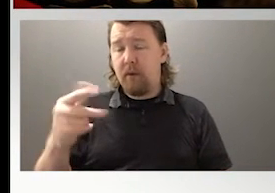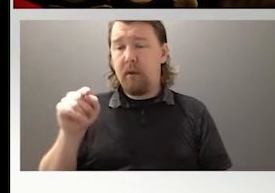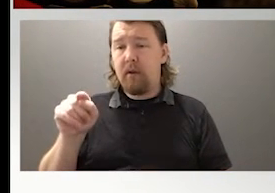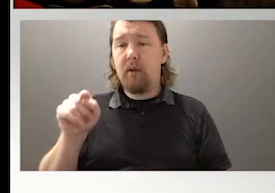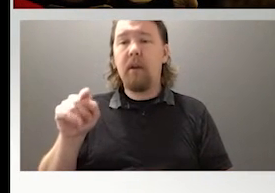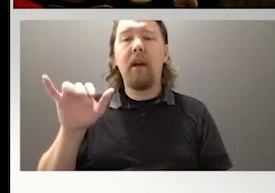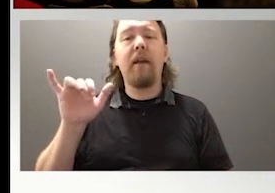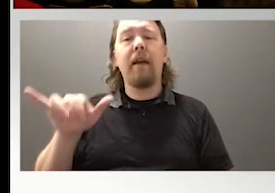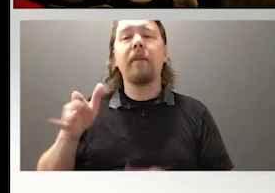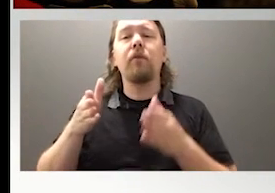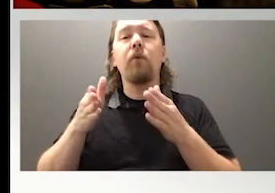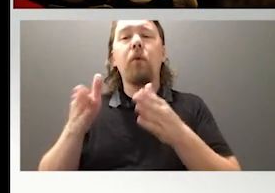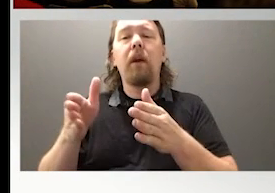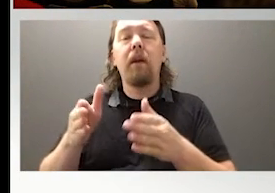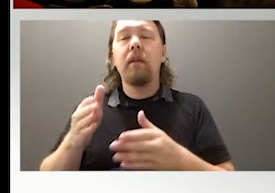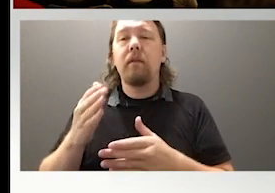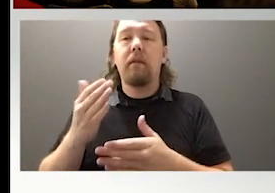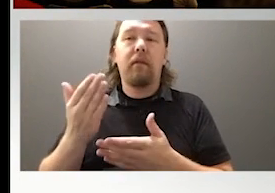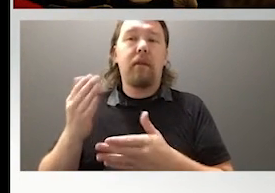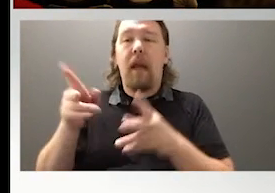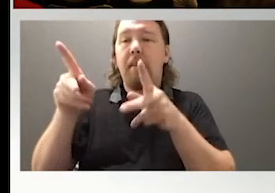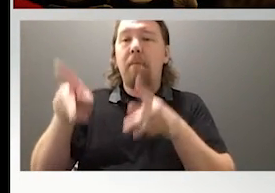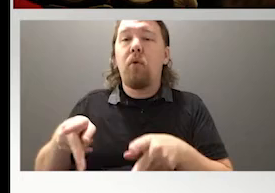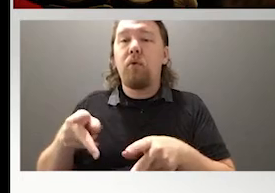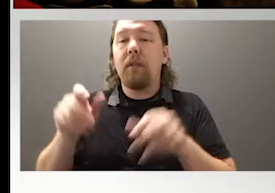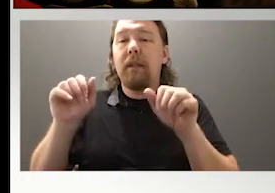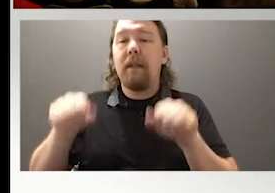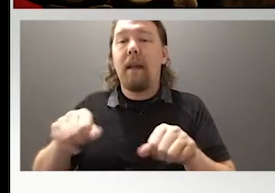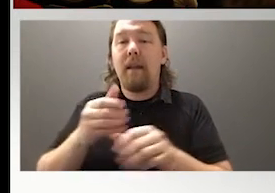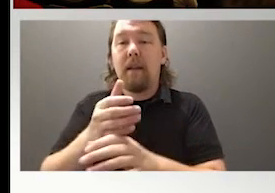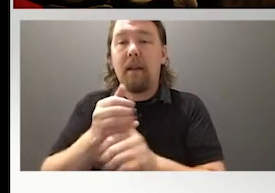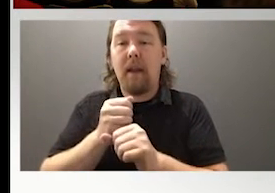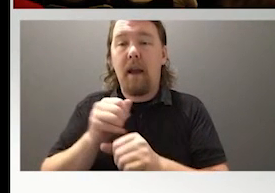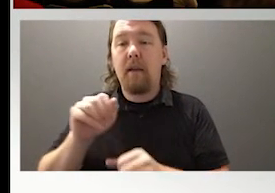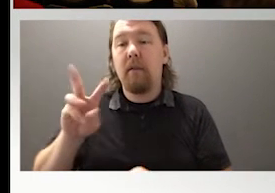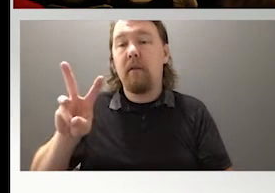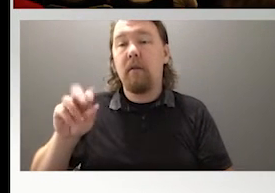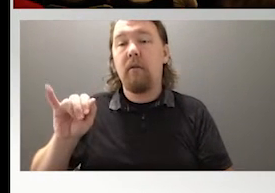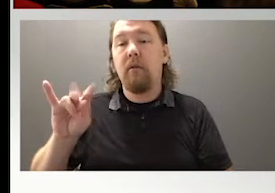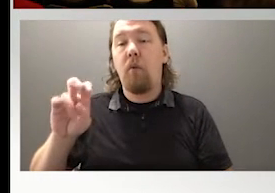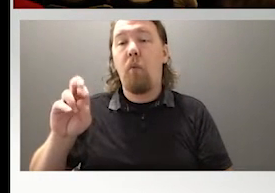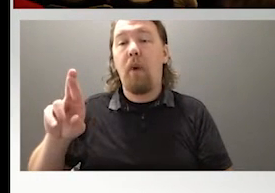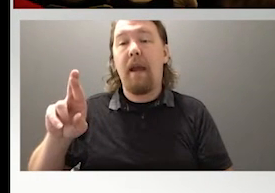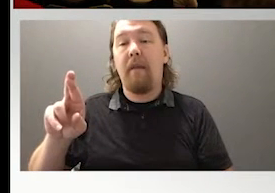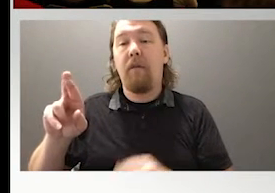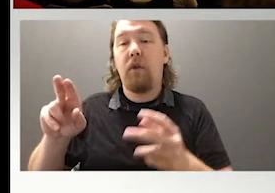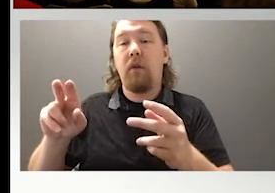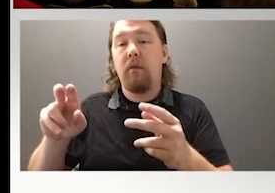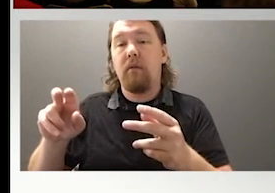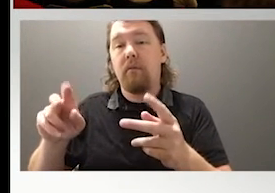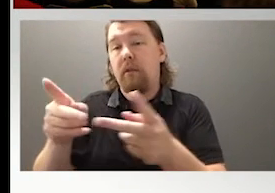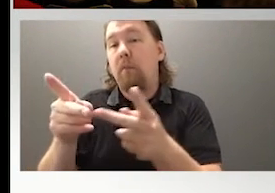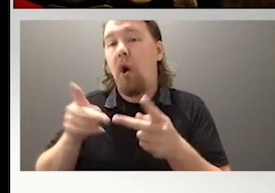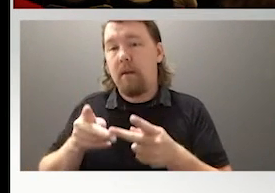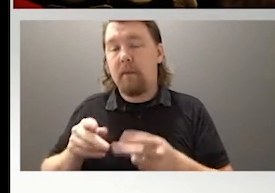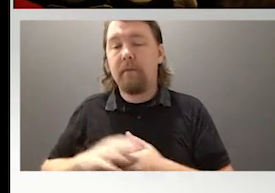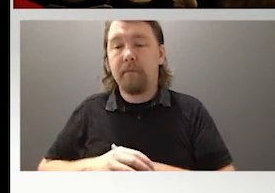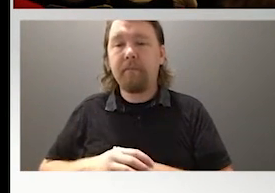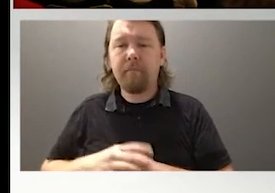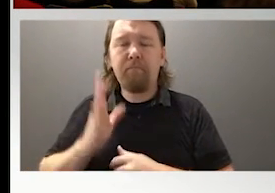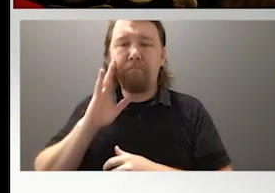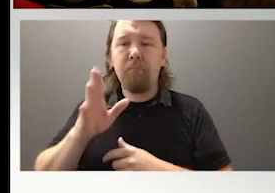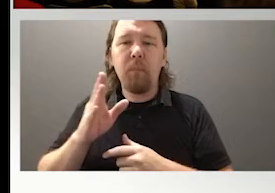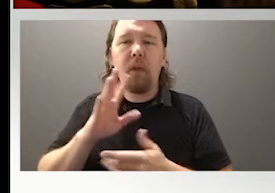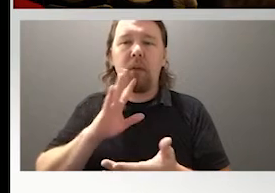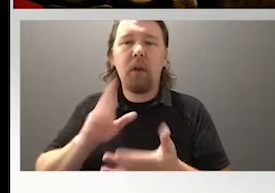the ways in which someone is able to get a waiver spot. And so we're going to